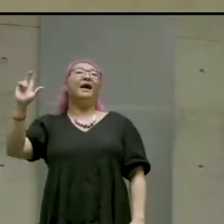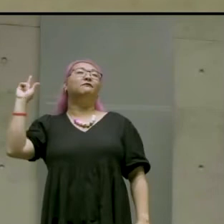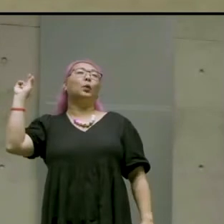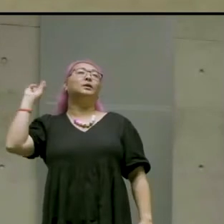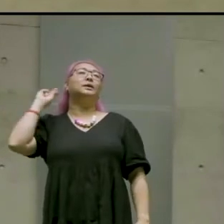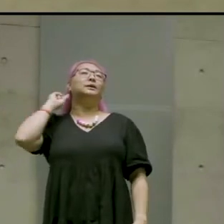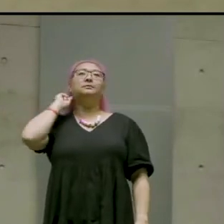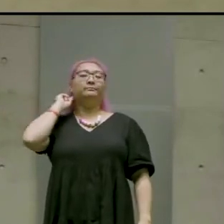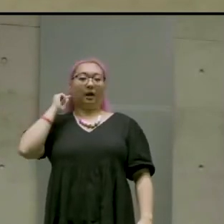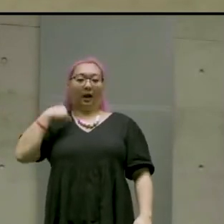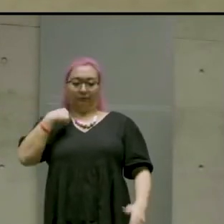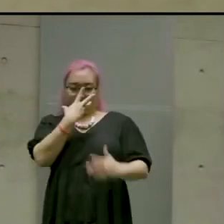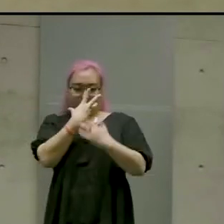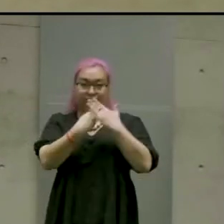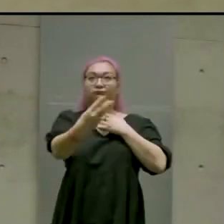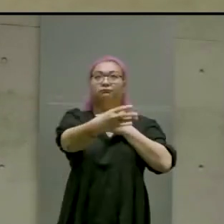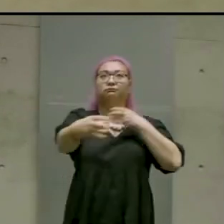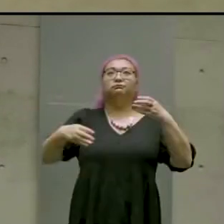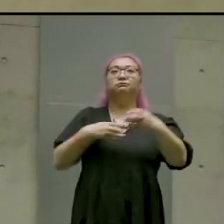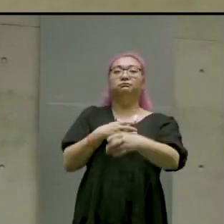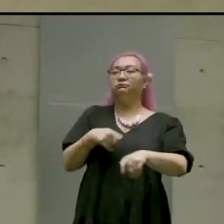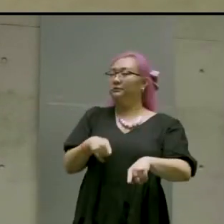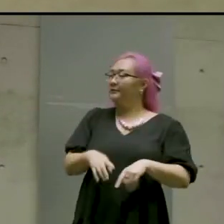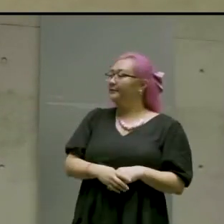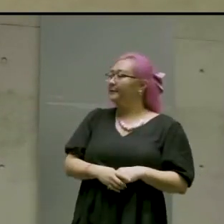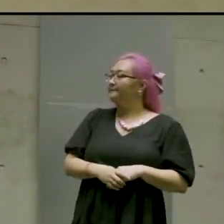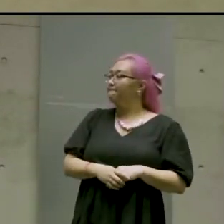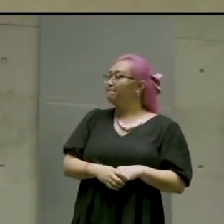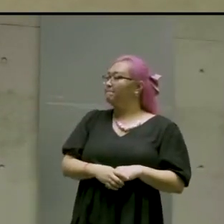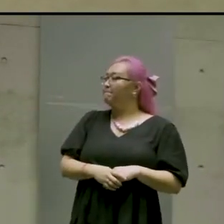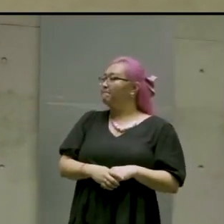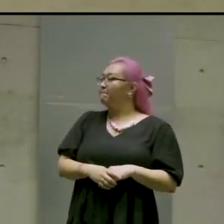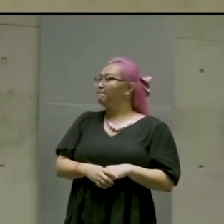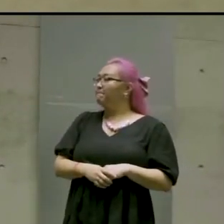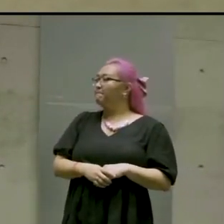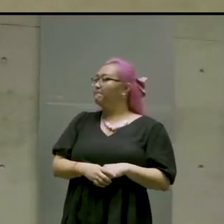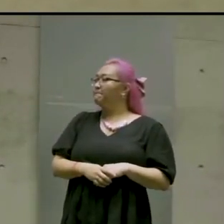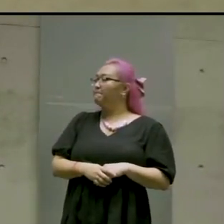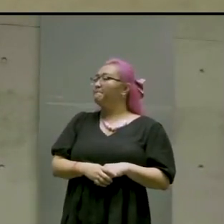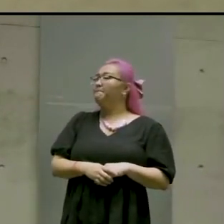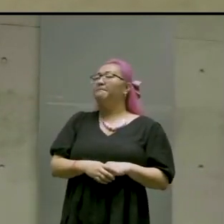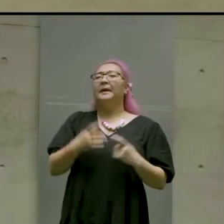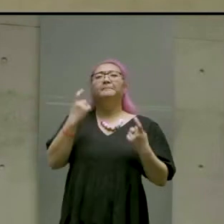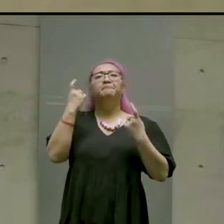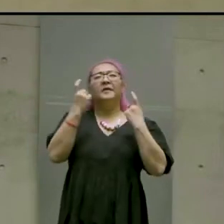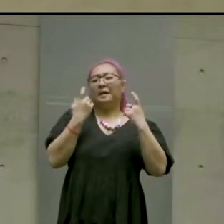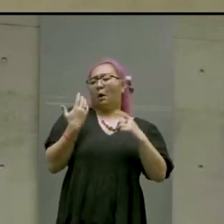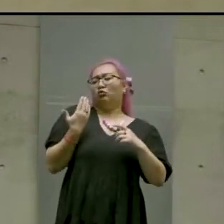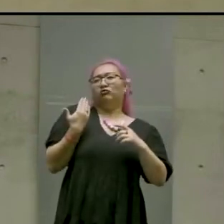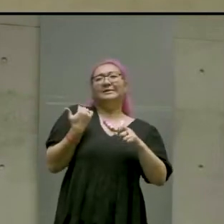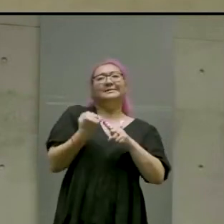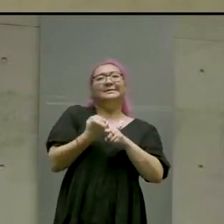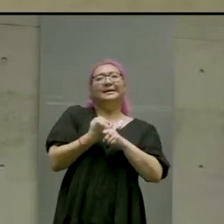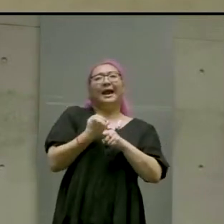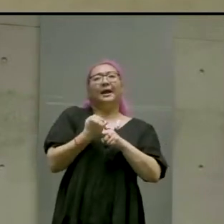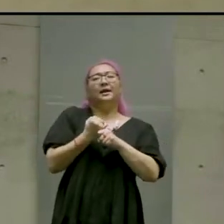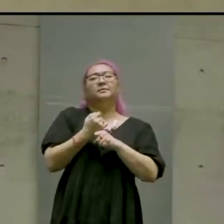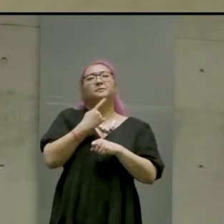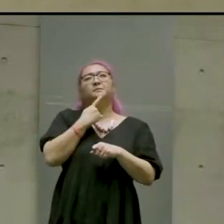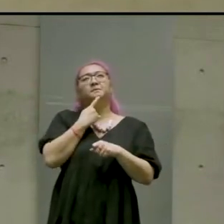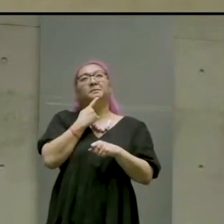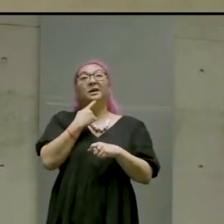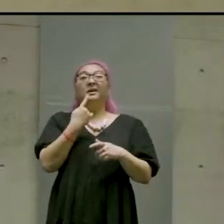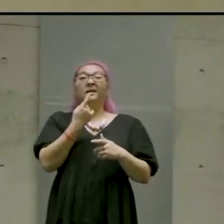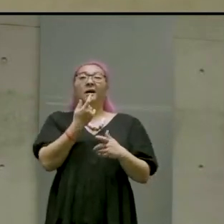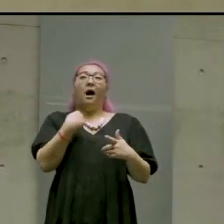sometimes, particularly, what game was it recently? I think it's, I've watched my husband